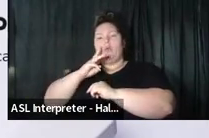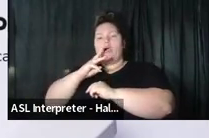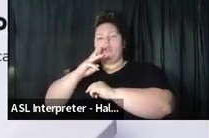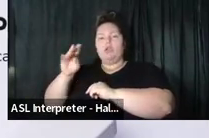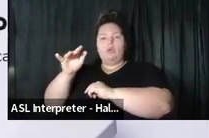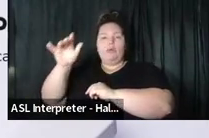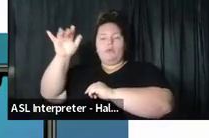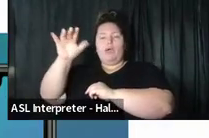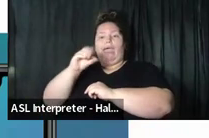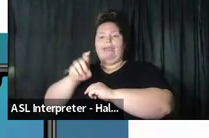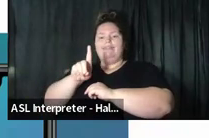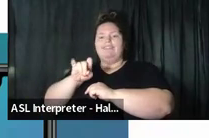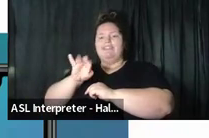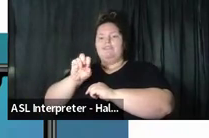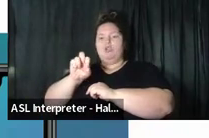that are super helpful.